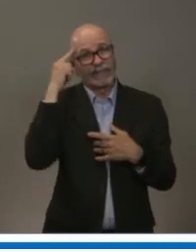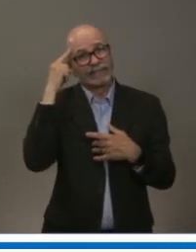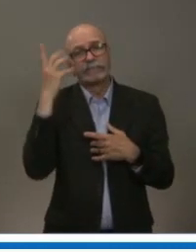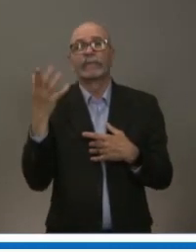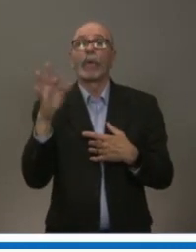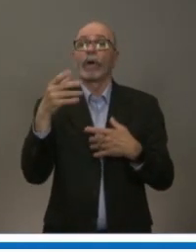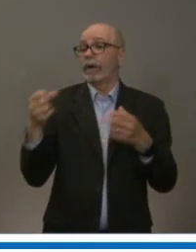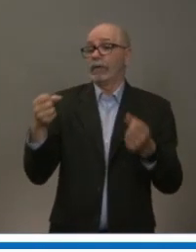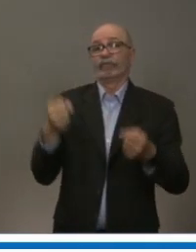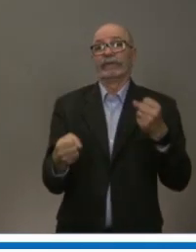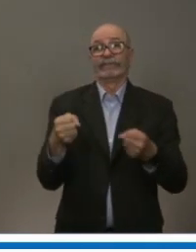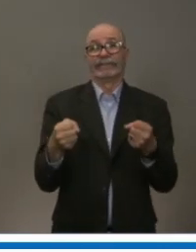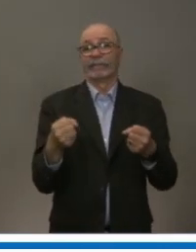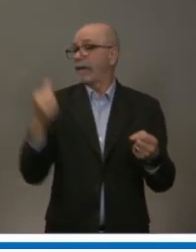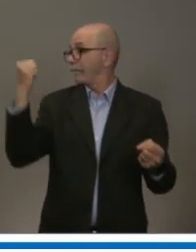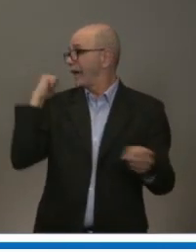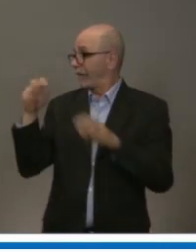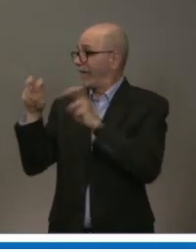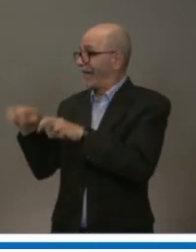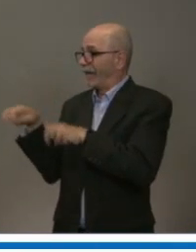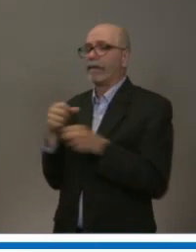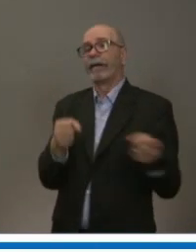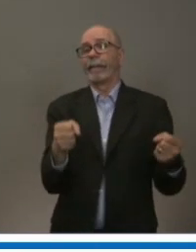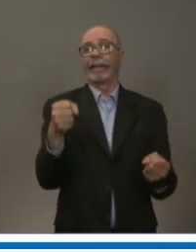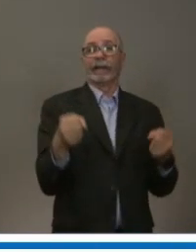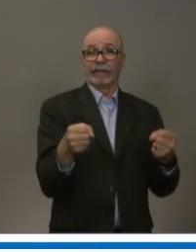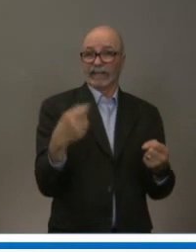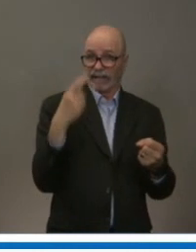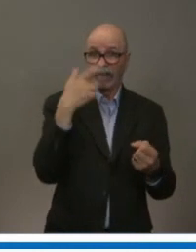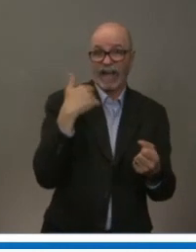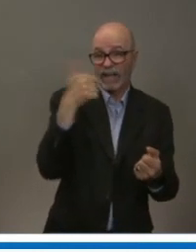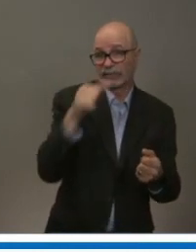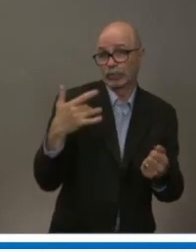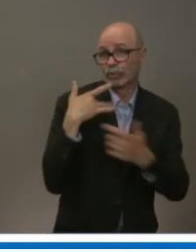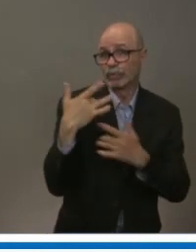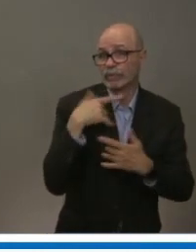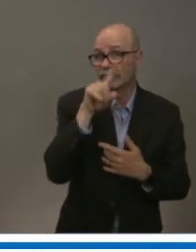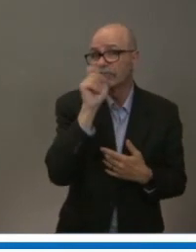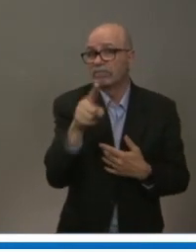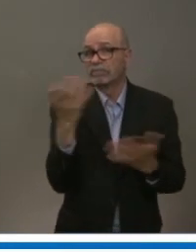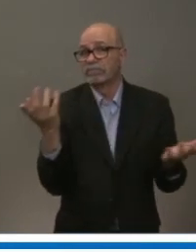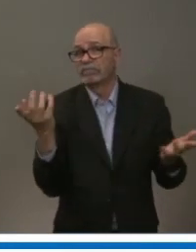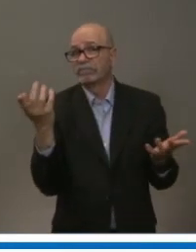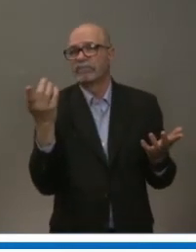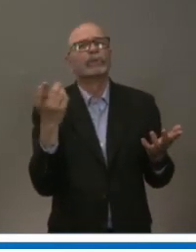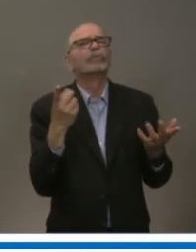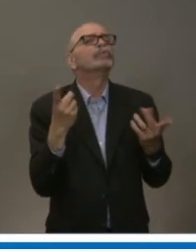public health perspective. What are your concerns, and I guess how do we address this? So we have to find a way. We have